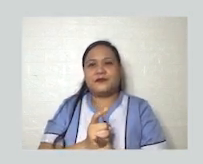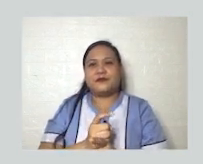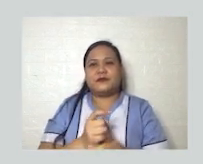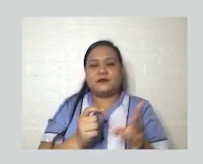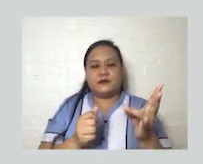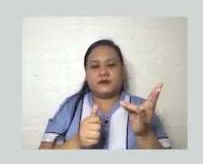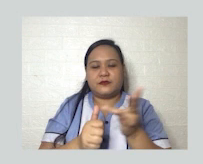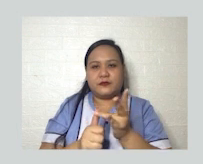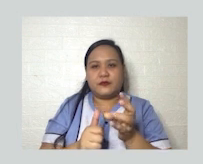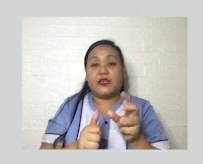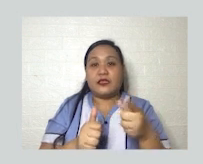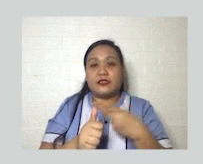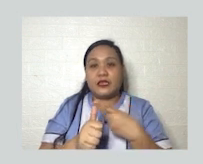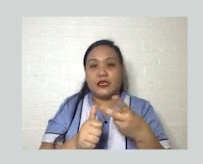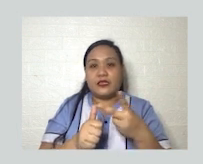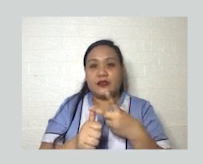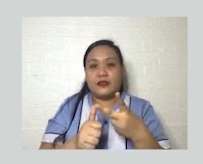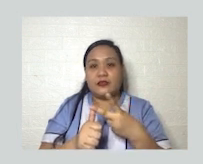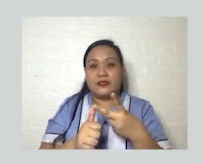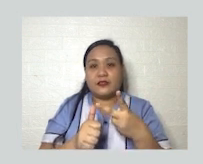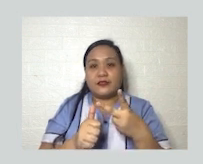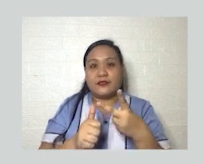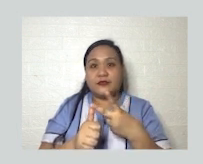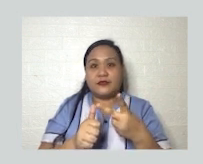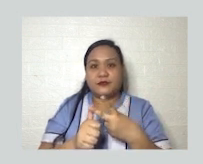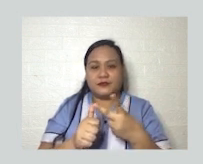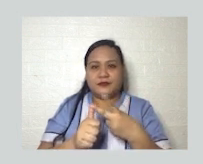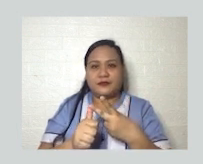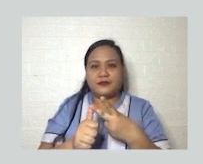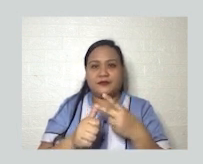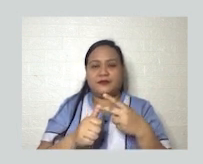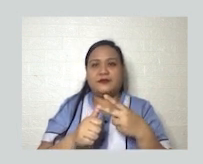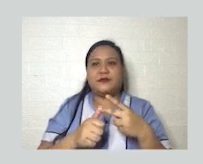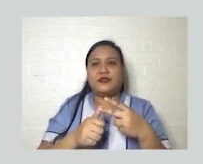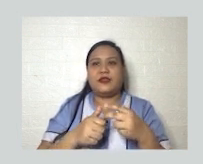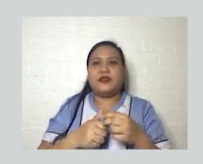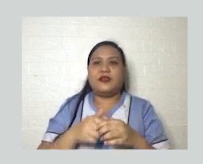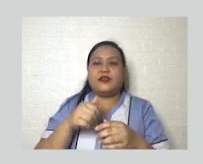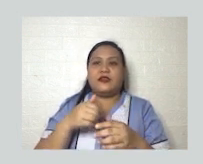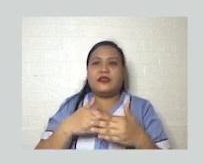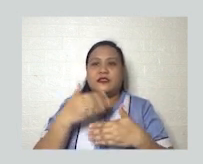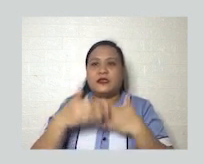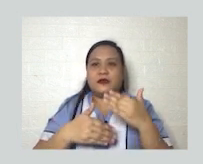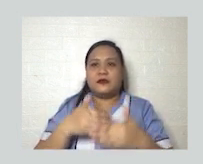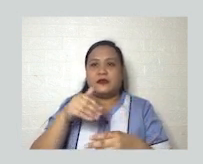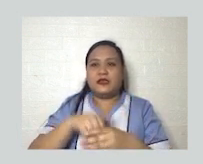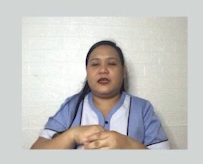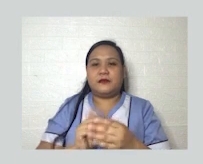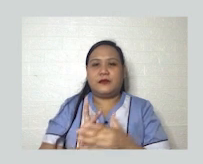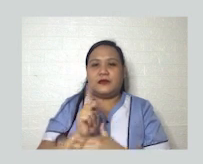You got it! This is the second step in sowing seeds.